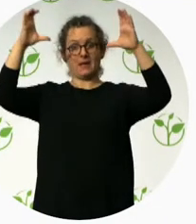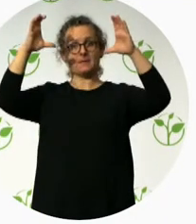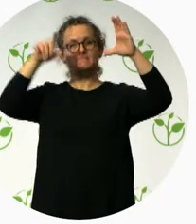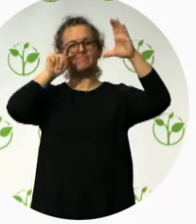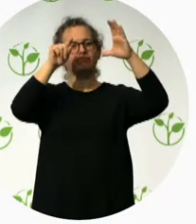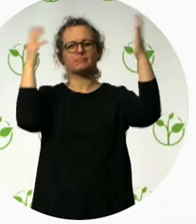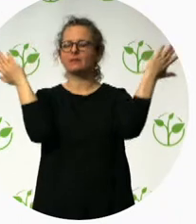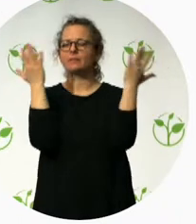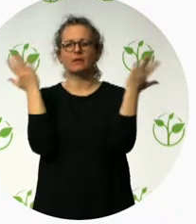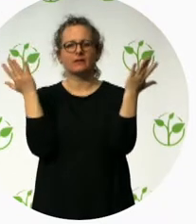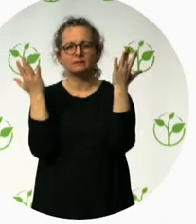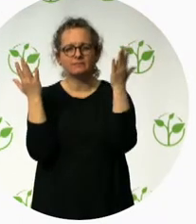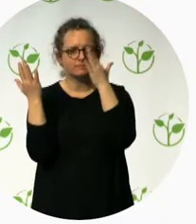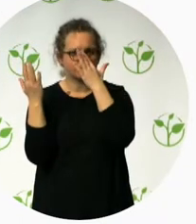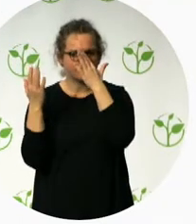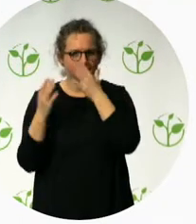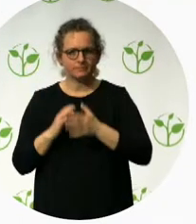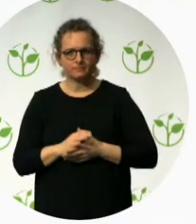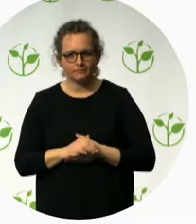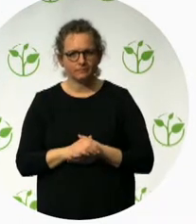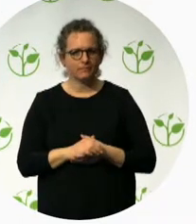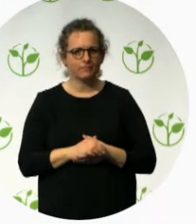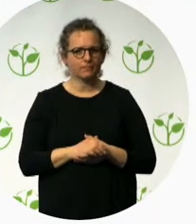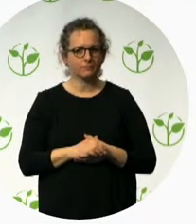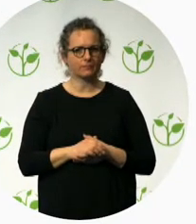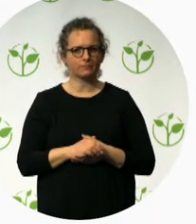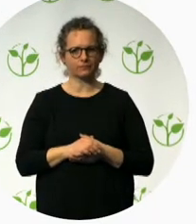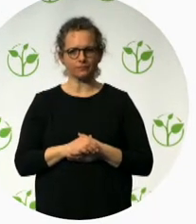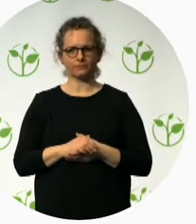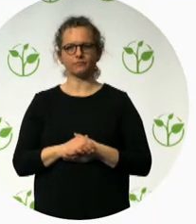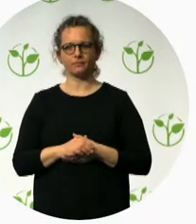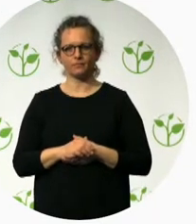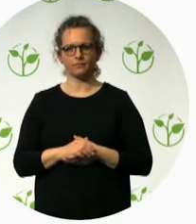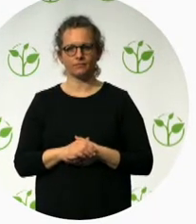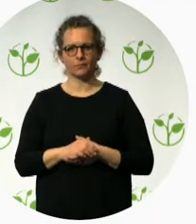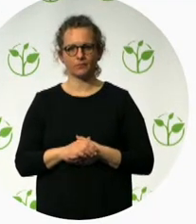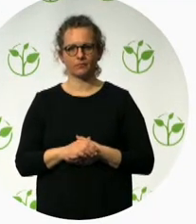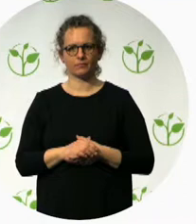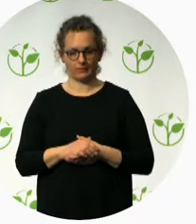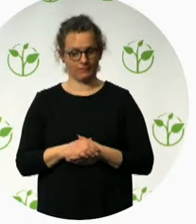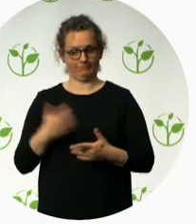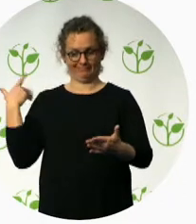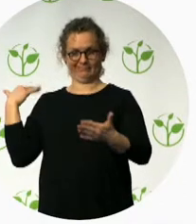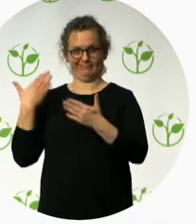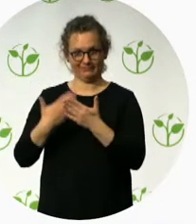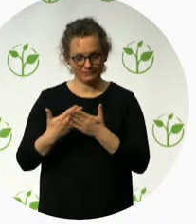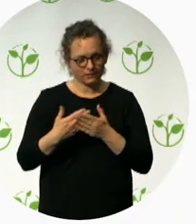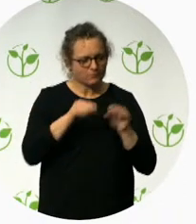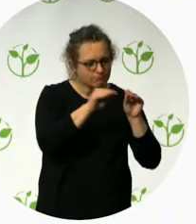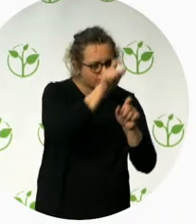250 youth with disability, and beside that, to make a